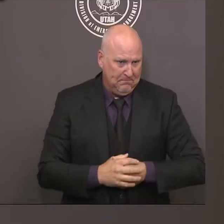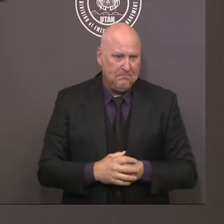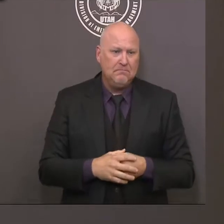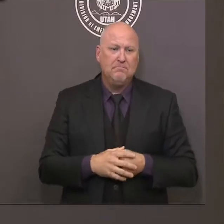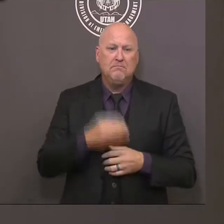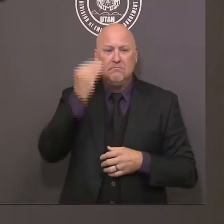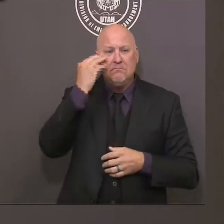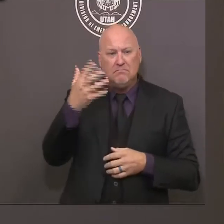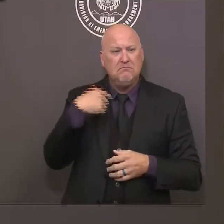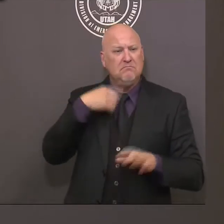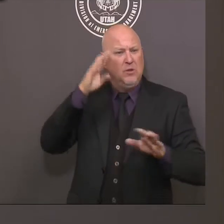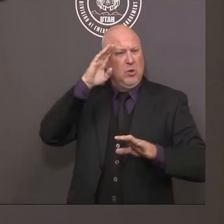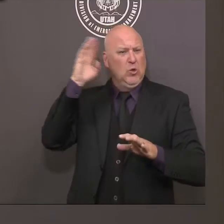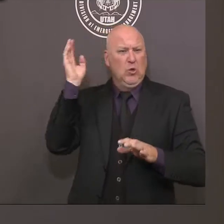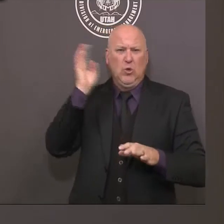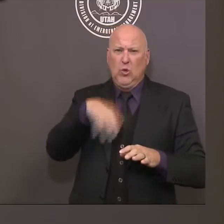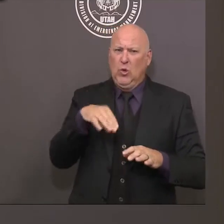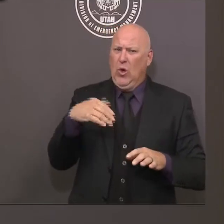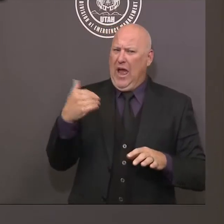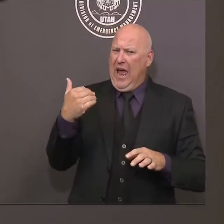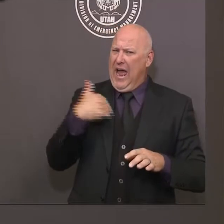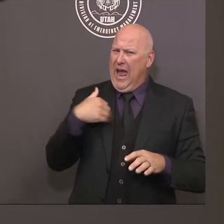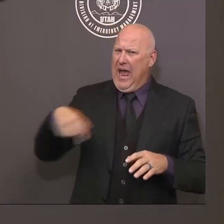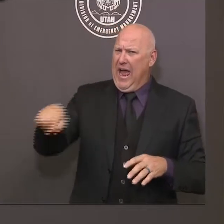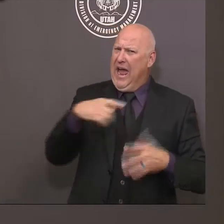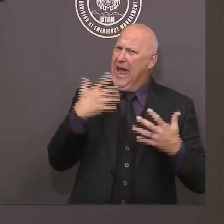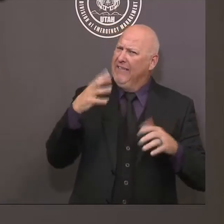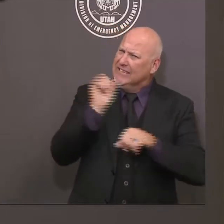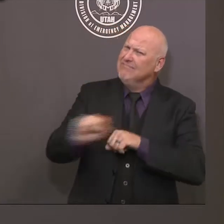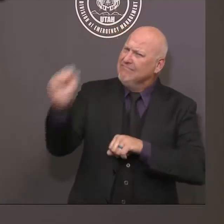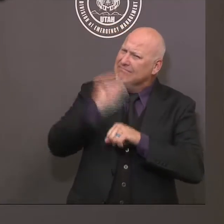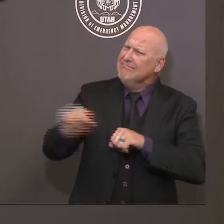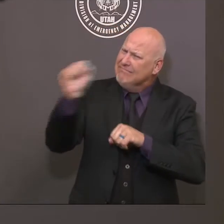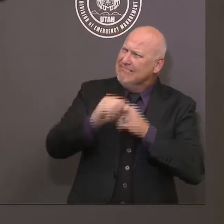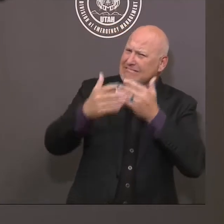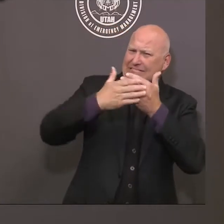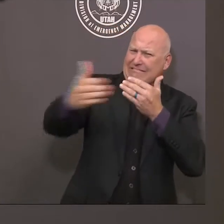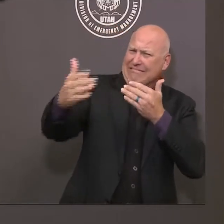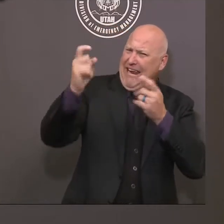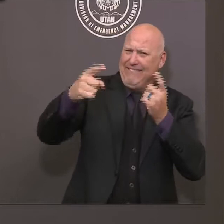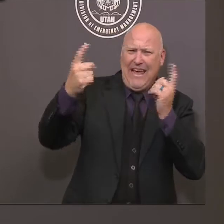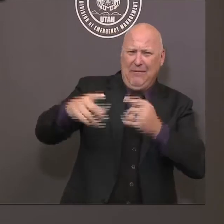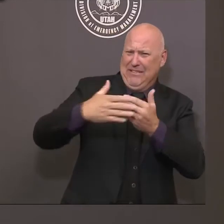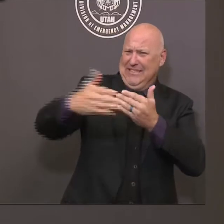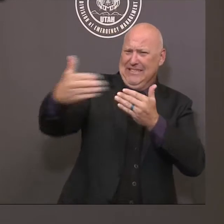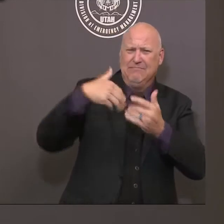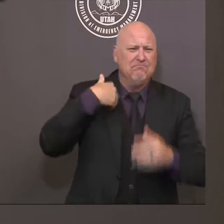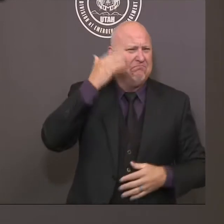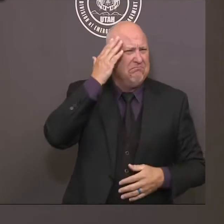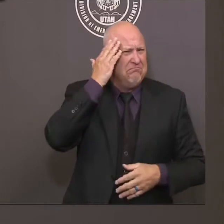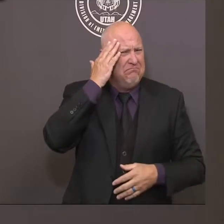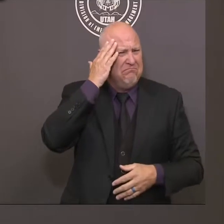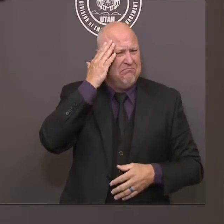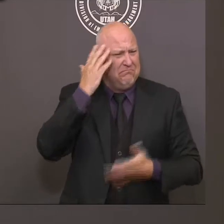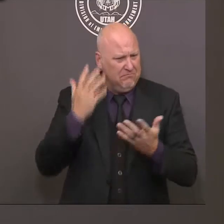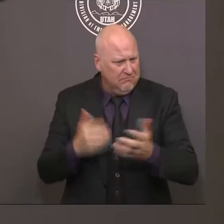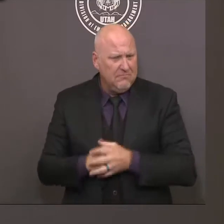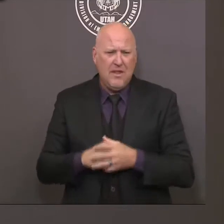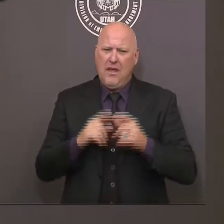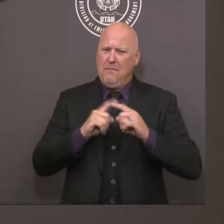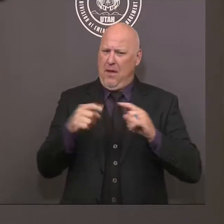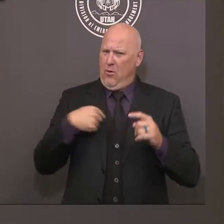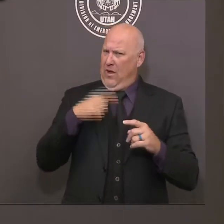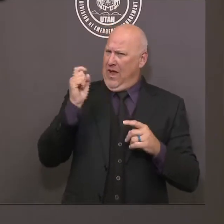months probably ahead as we take care of those that have been affected by the pandemic. But I have